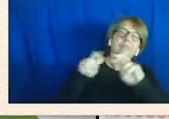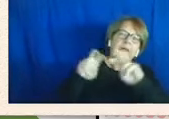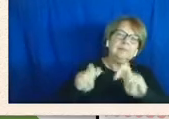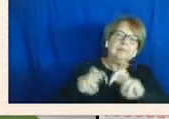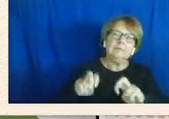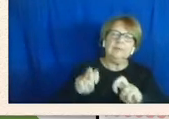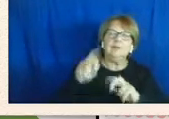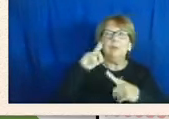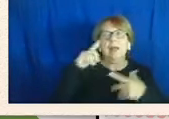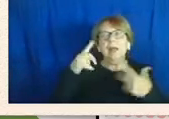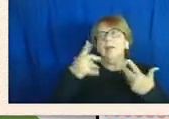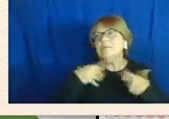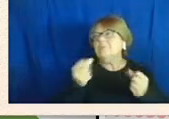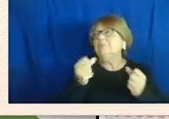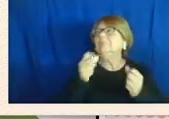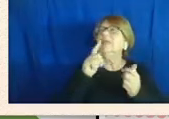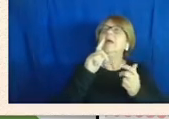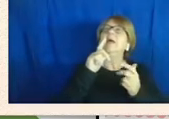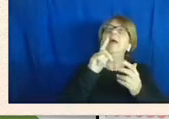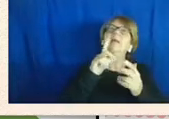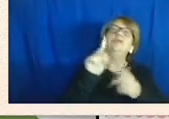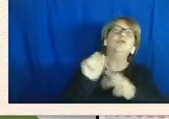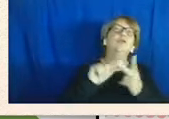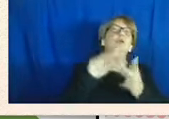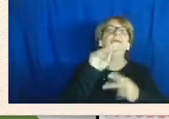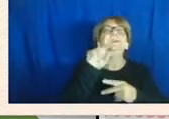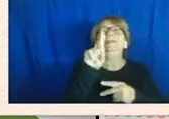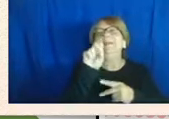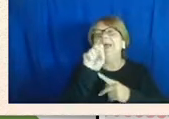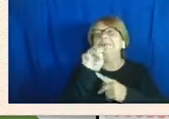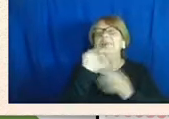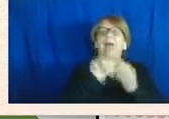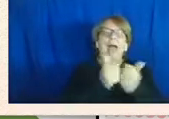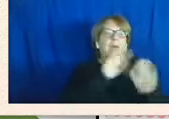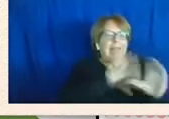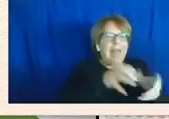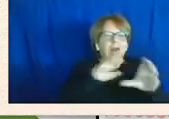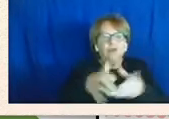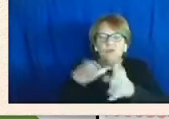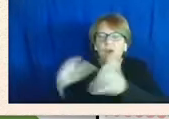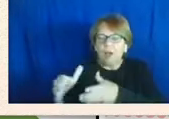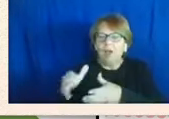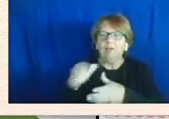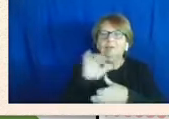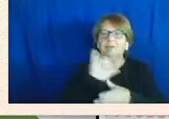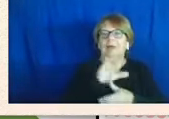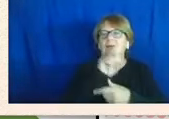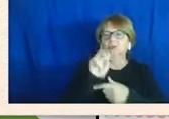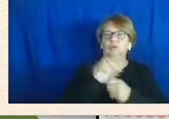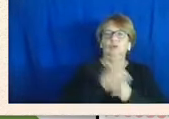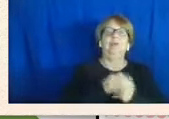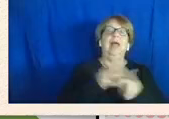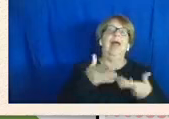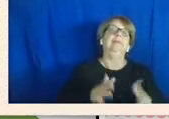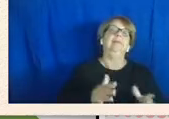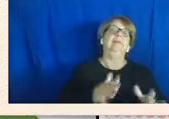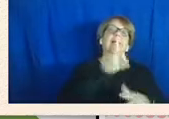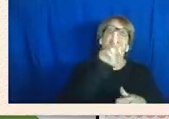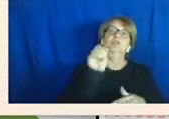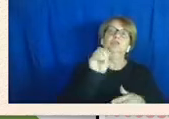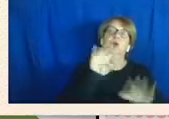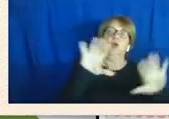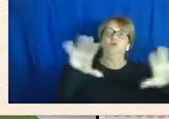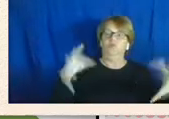DSM, how we categorize anxiety disorders anyway. And anxiety disorders as a group include things